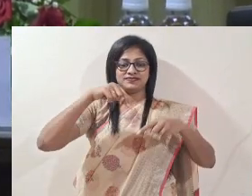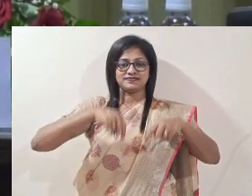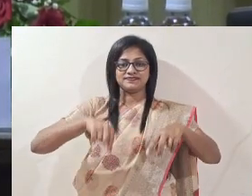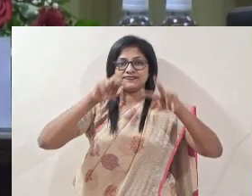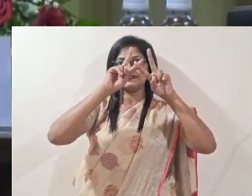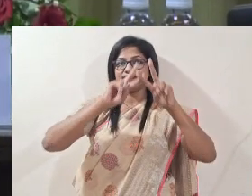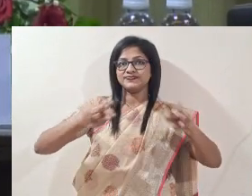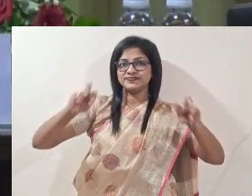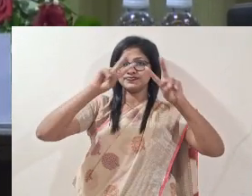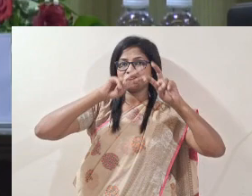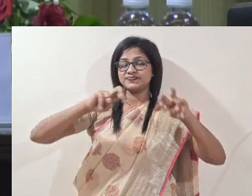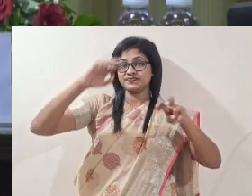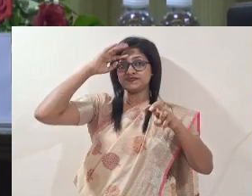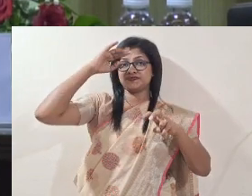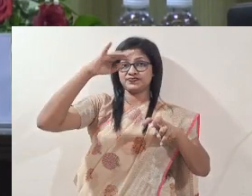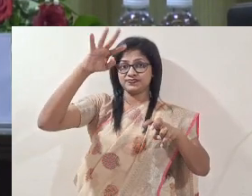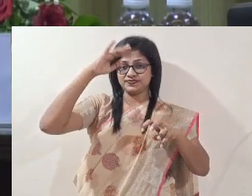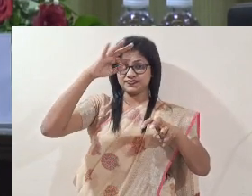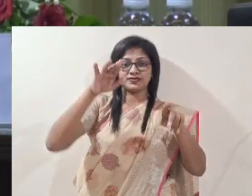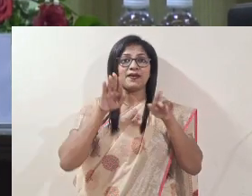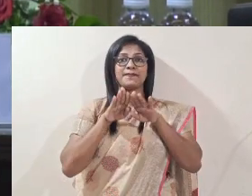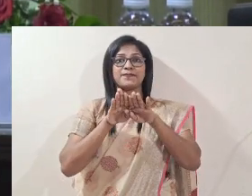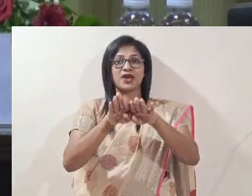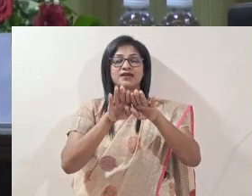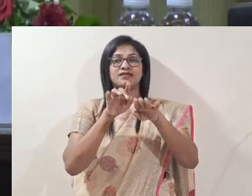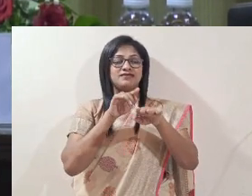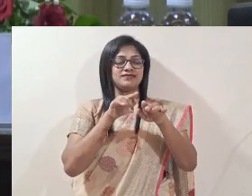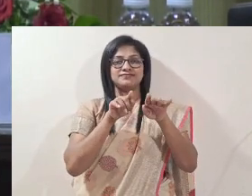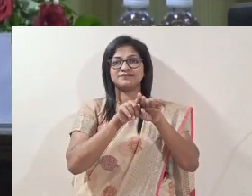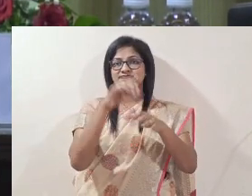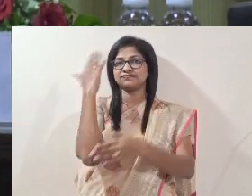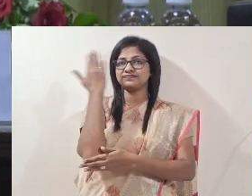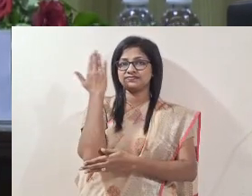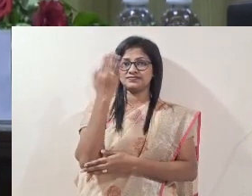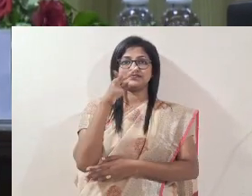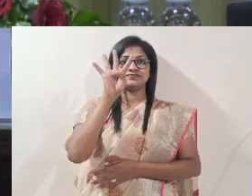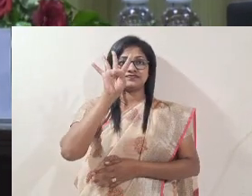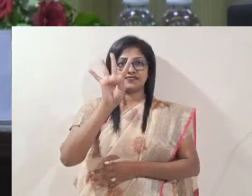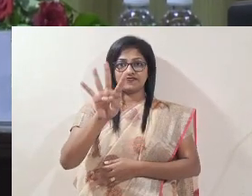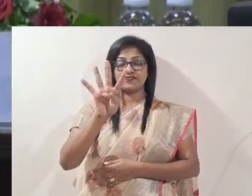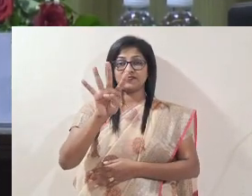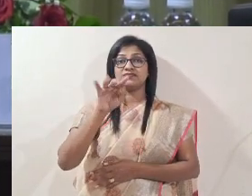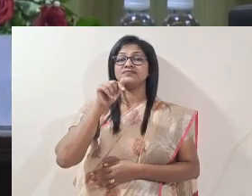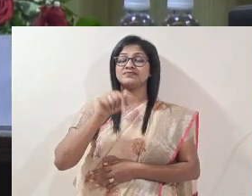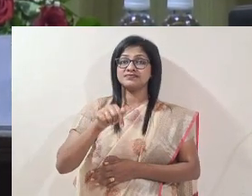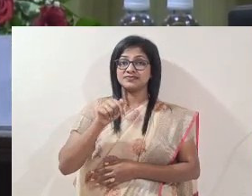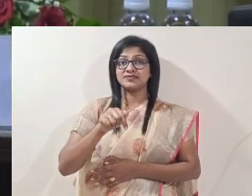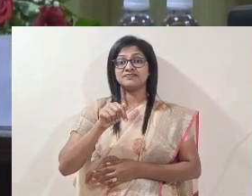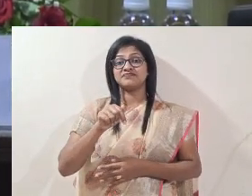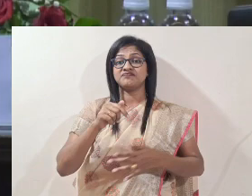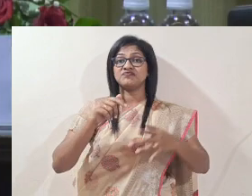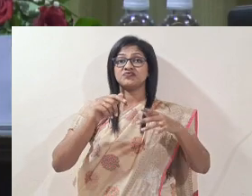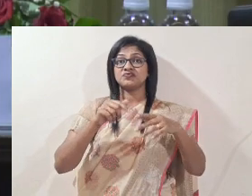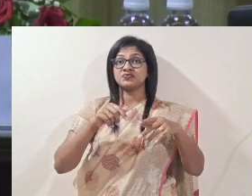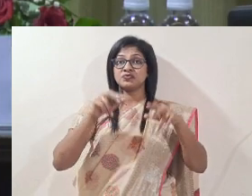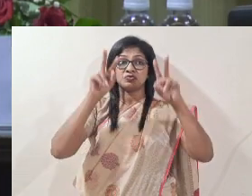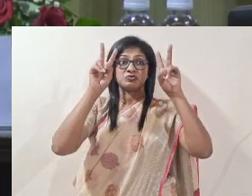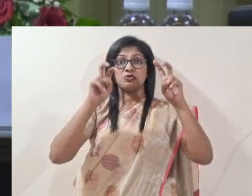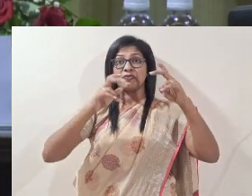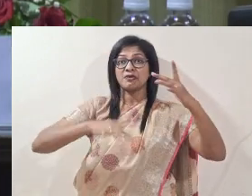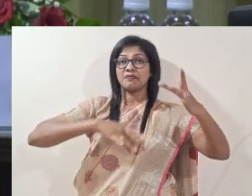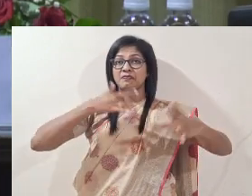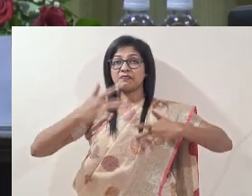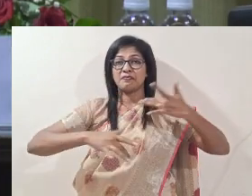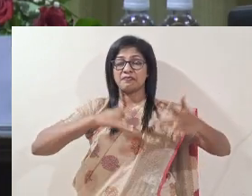research symposium, that is parallel session 4, that is on a very, very interesting